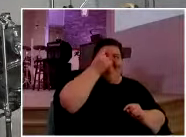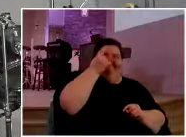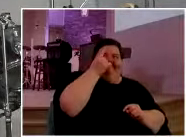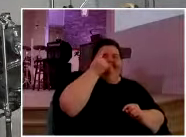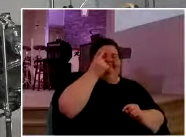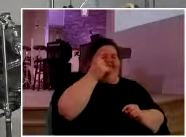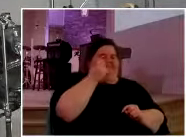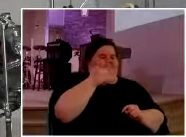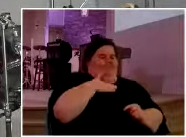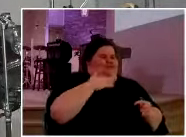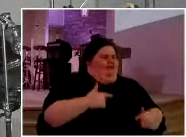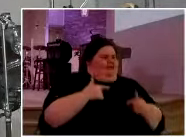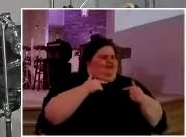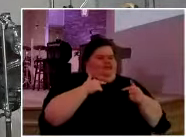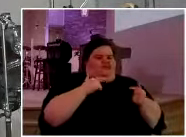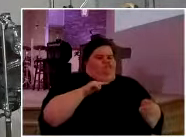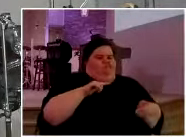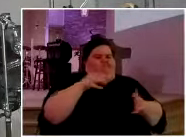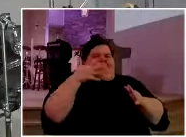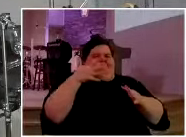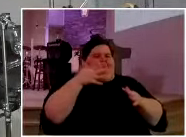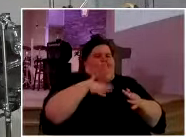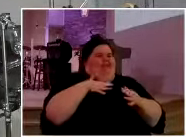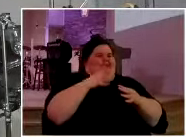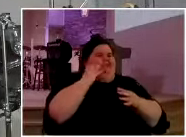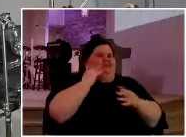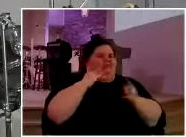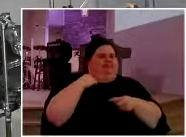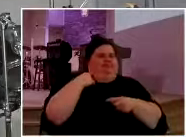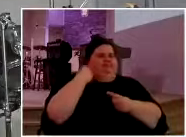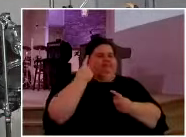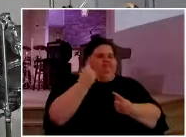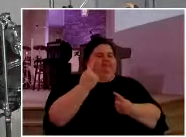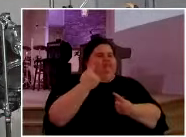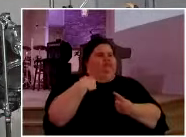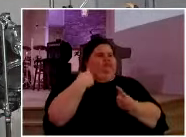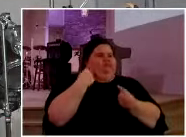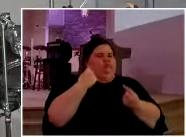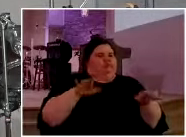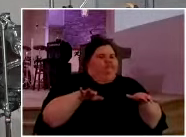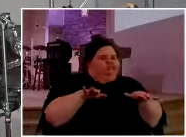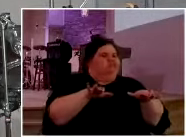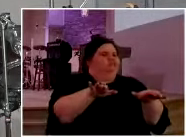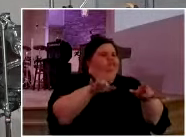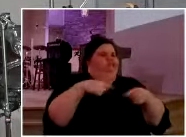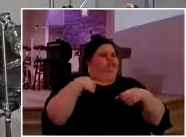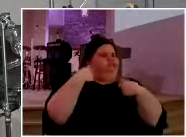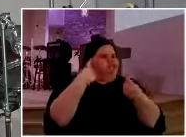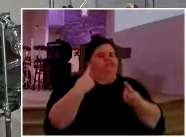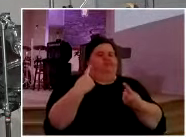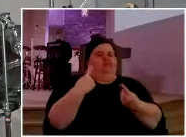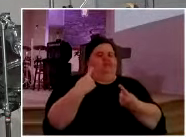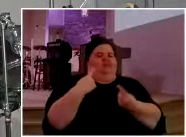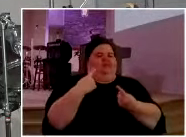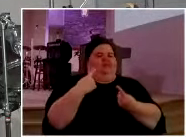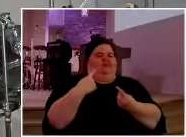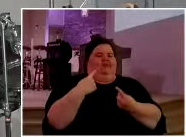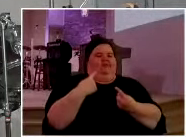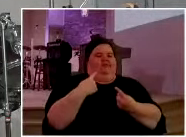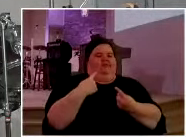conditions of their life and maybe the past that they have lived and all the things that have happened in their past and up to